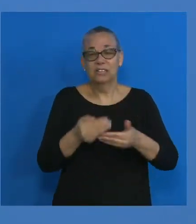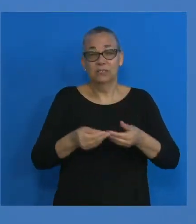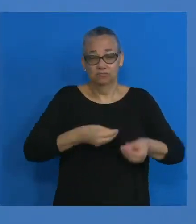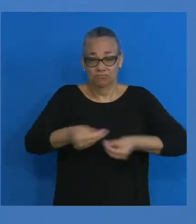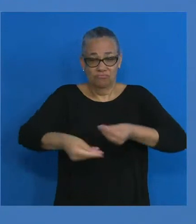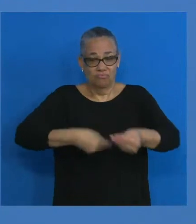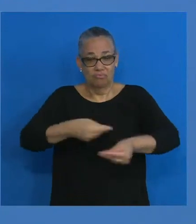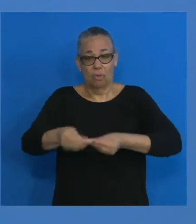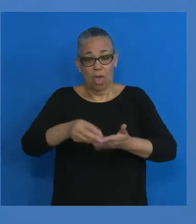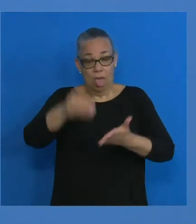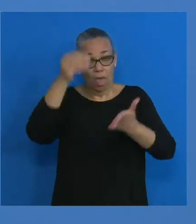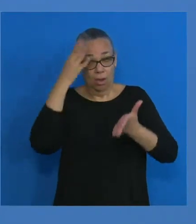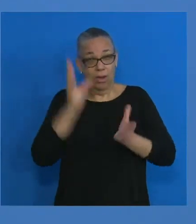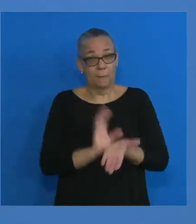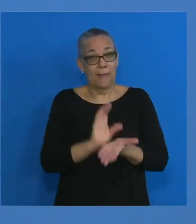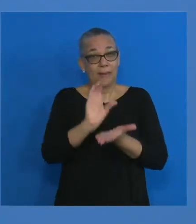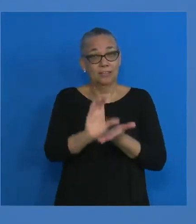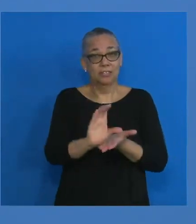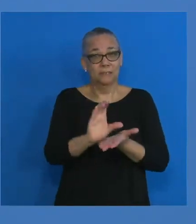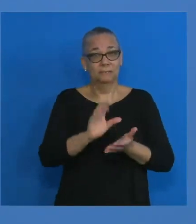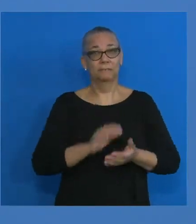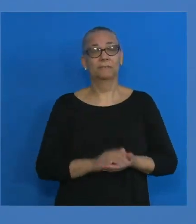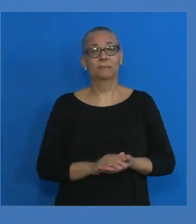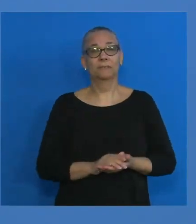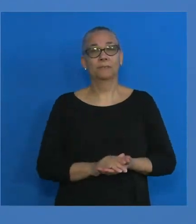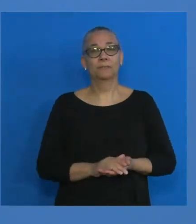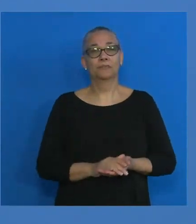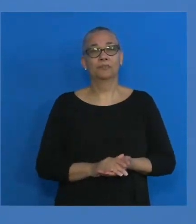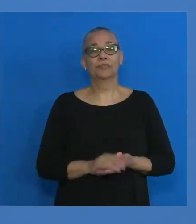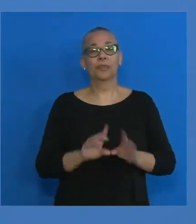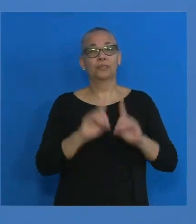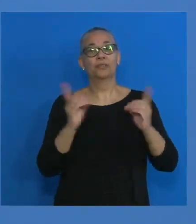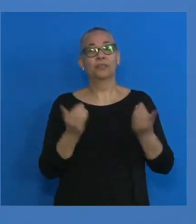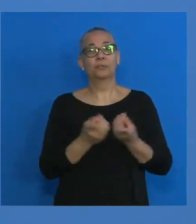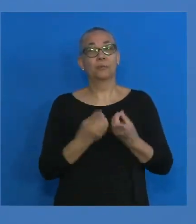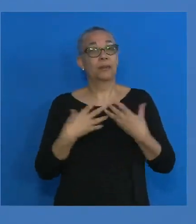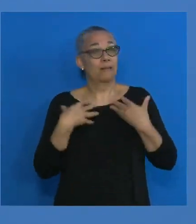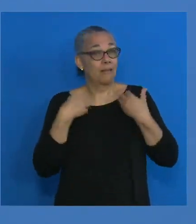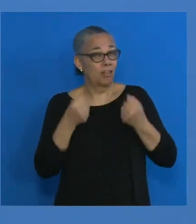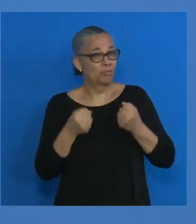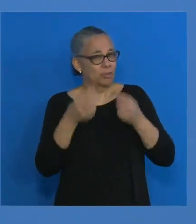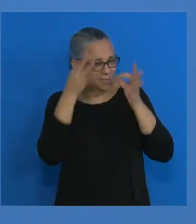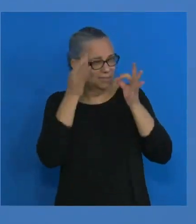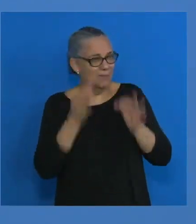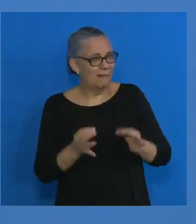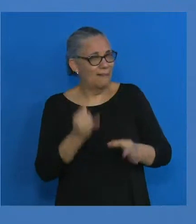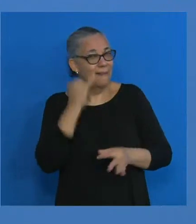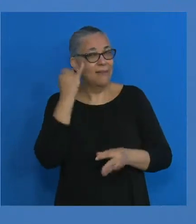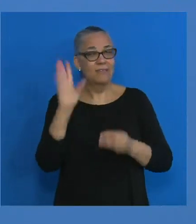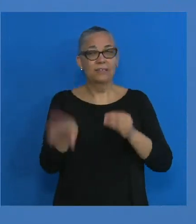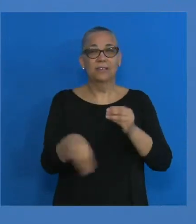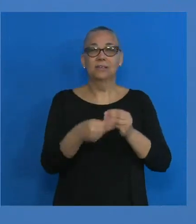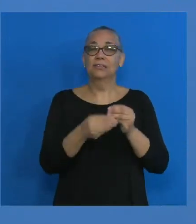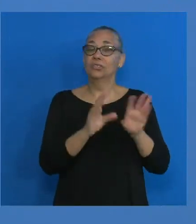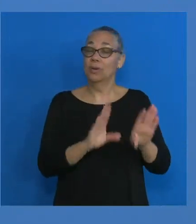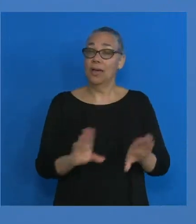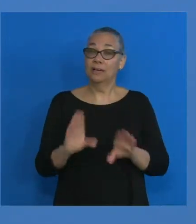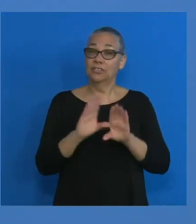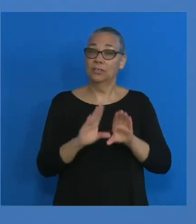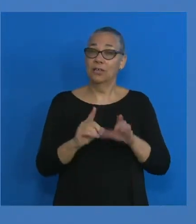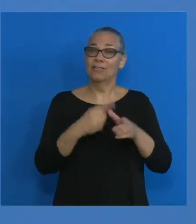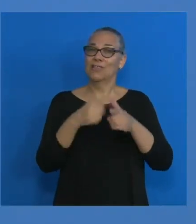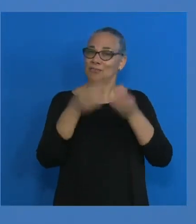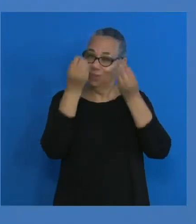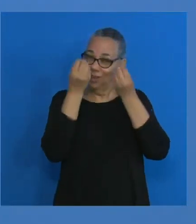days. The Department of Health will determine whether any additional action is to be taken, and then we will advise our